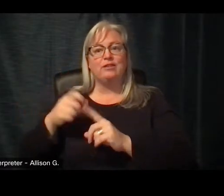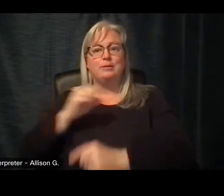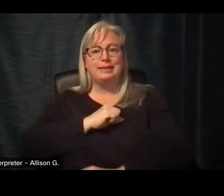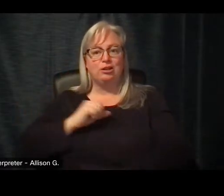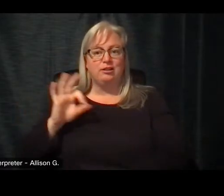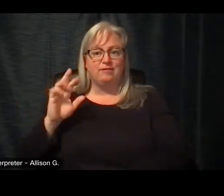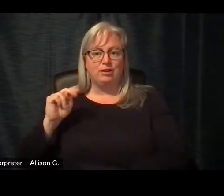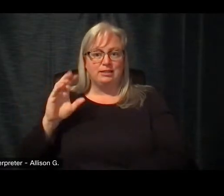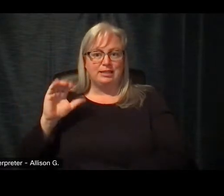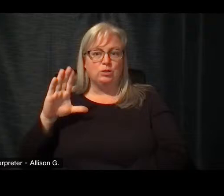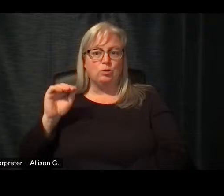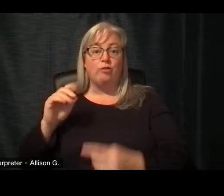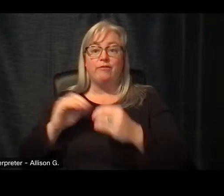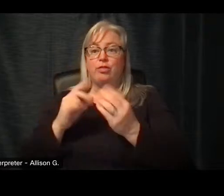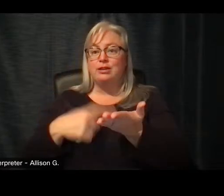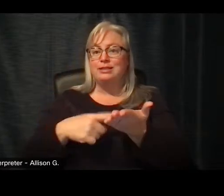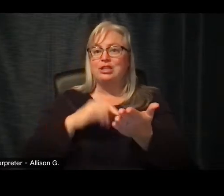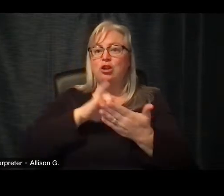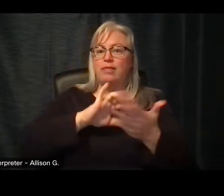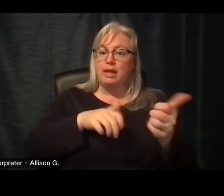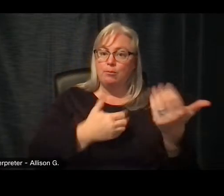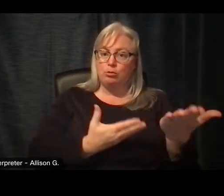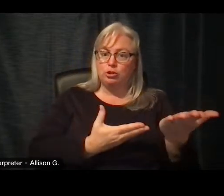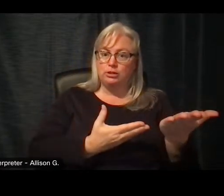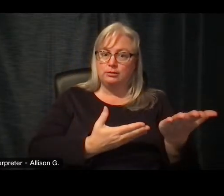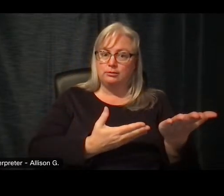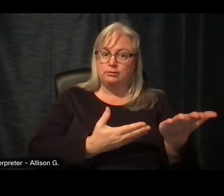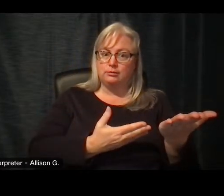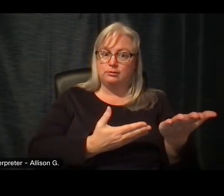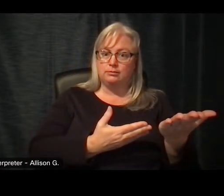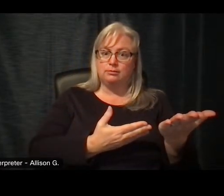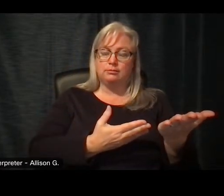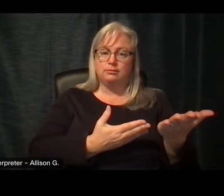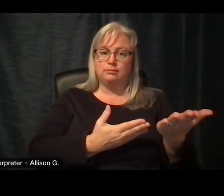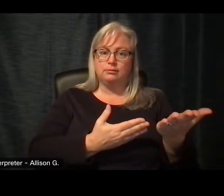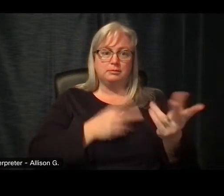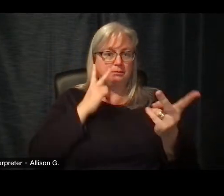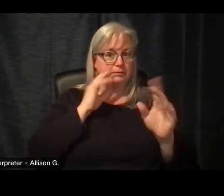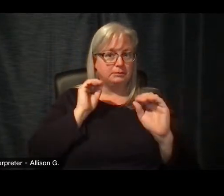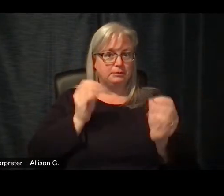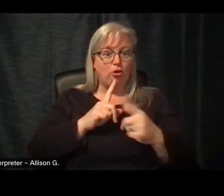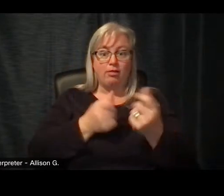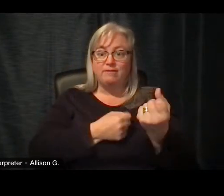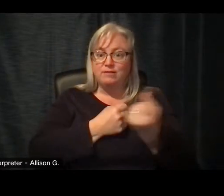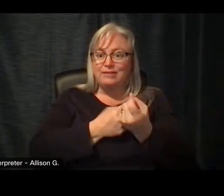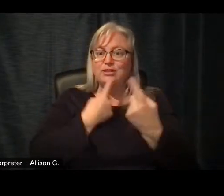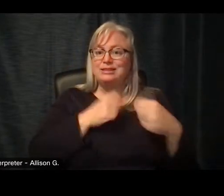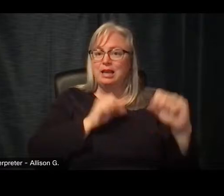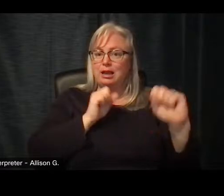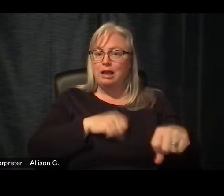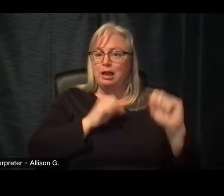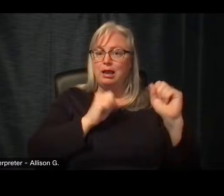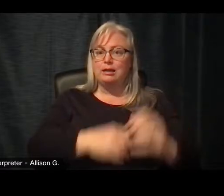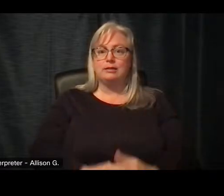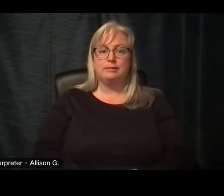Francisco. Further discussion on the motion? Not seeing any. All in favor, please say aye.